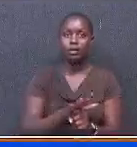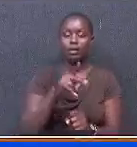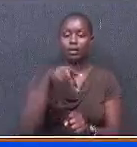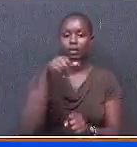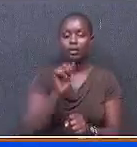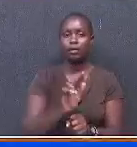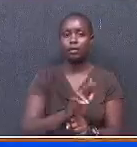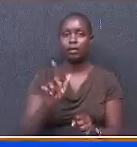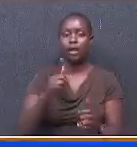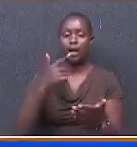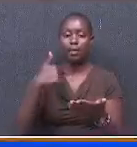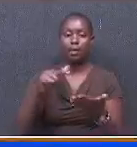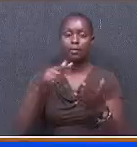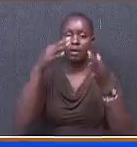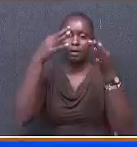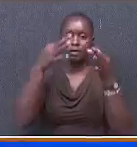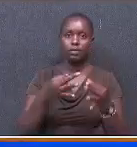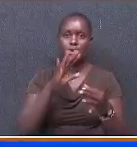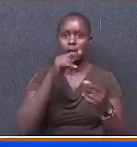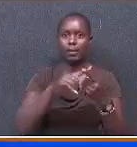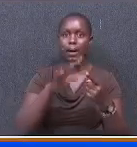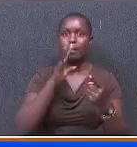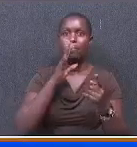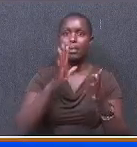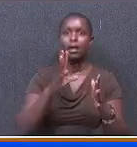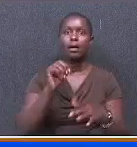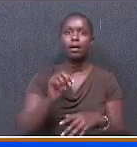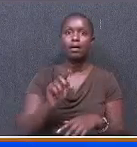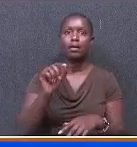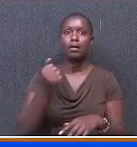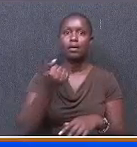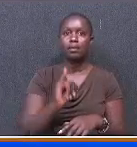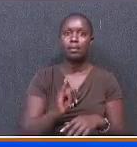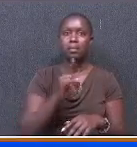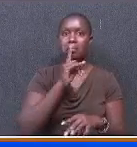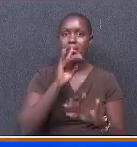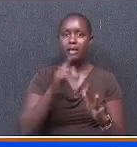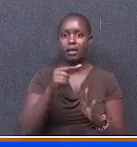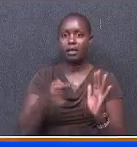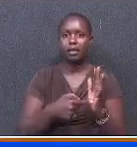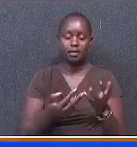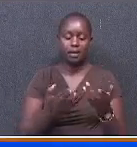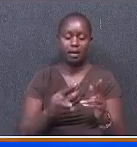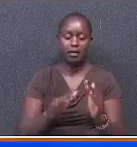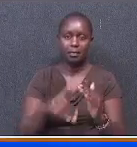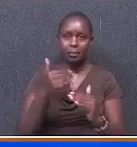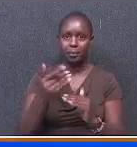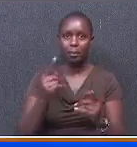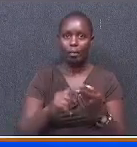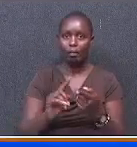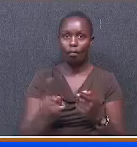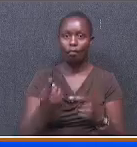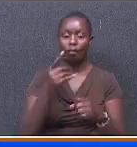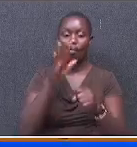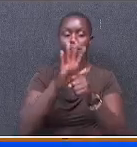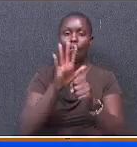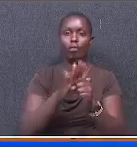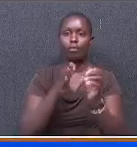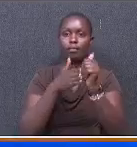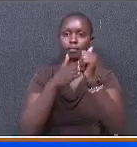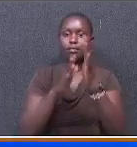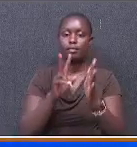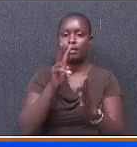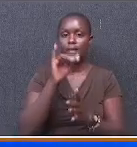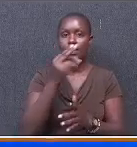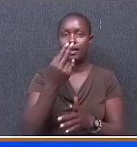Tarimbo, approved the decision by Speaker Patrick Mutai, adding that the move came by after him and that the first majority leader, Vincent Korir,